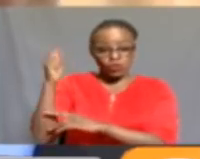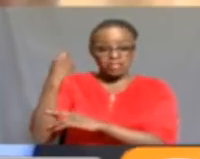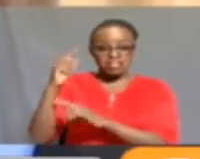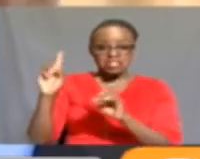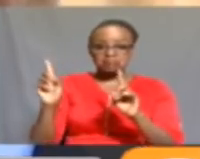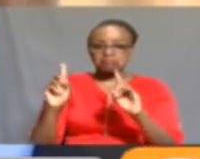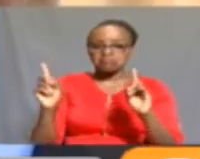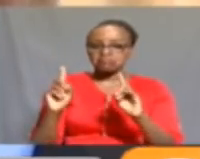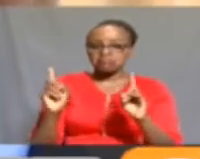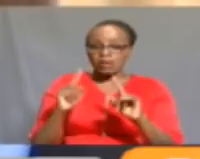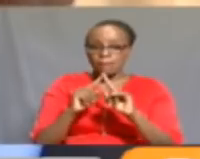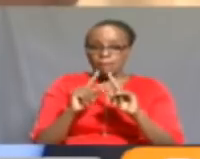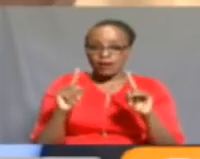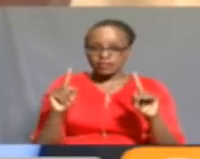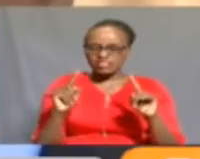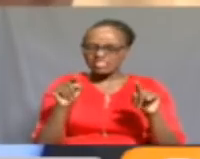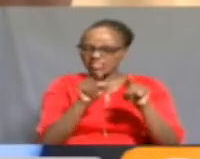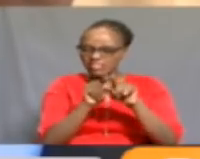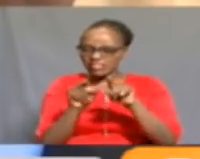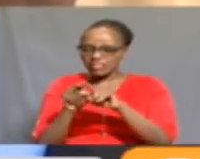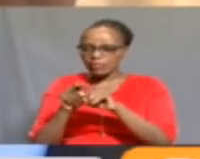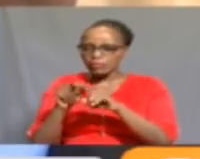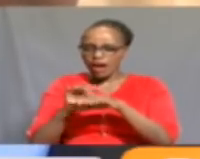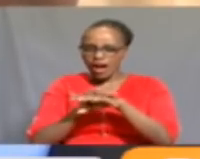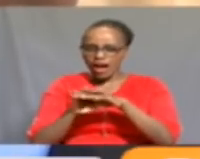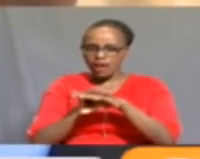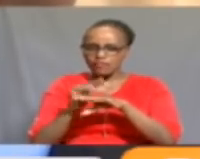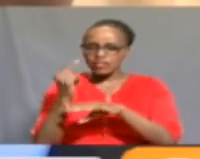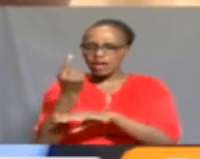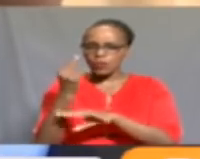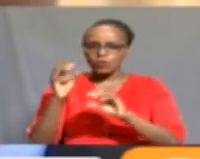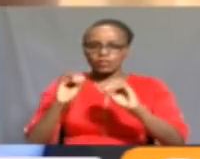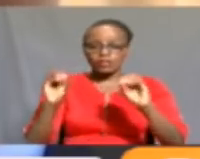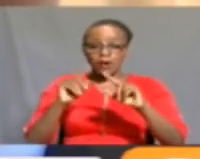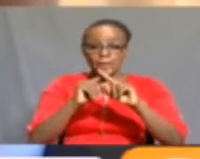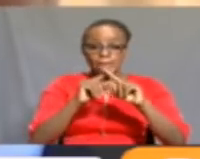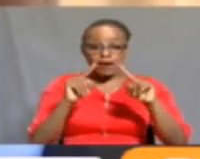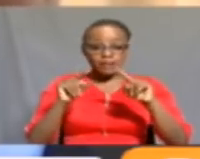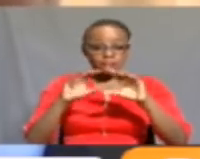not just for Africa, but for the world.